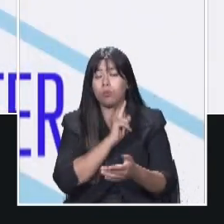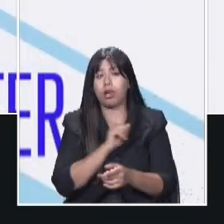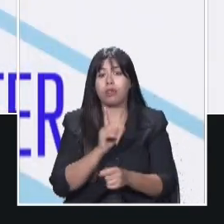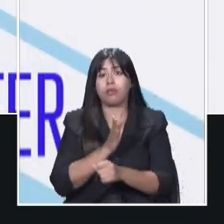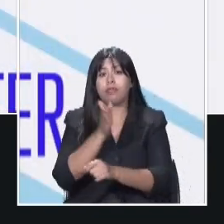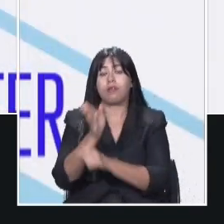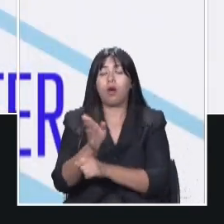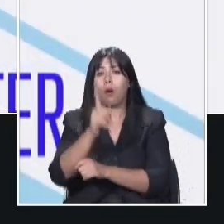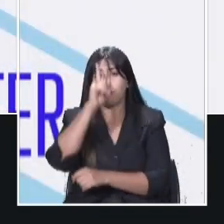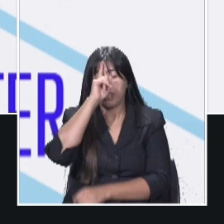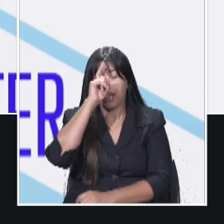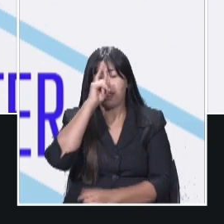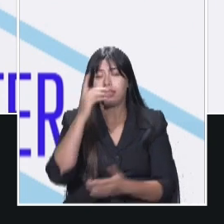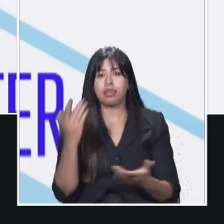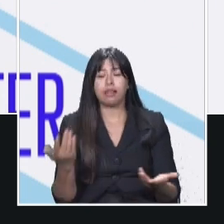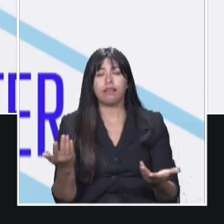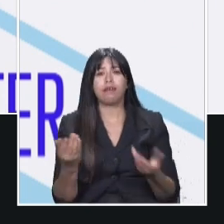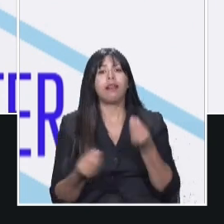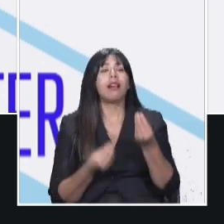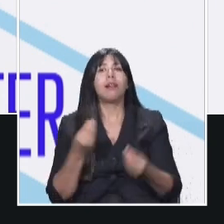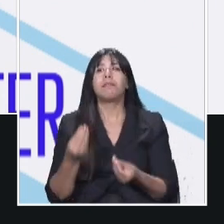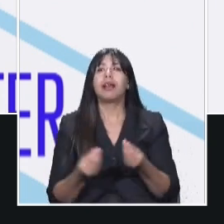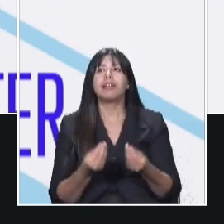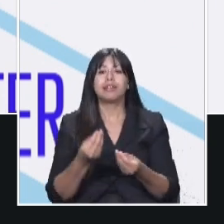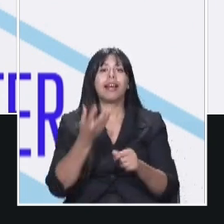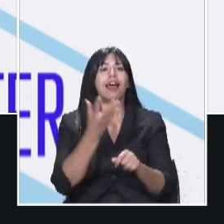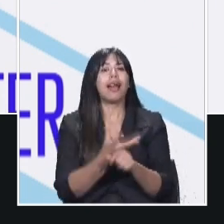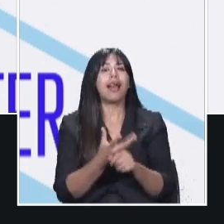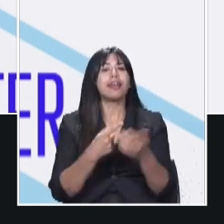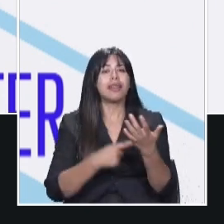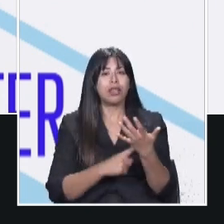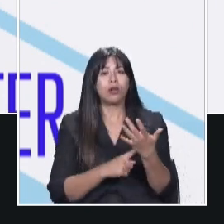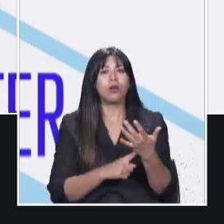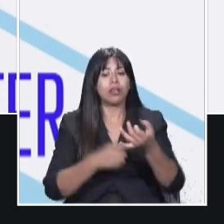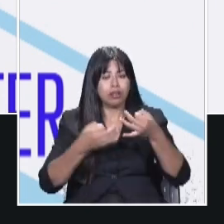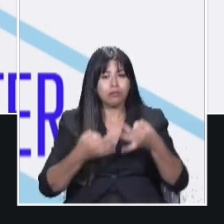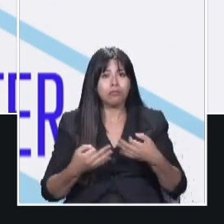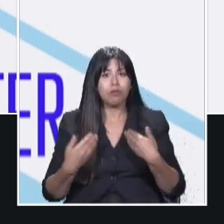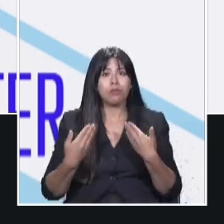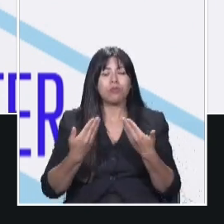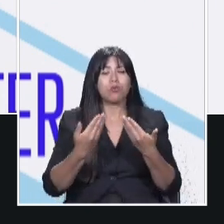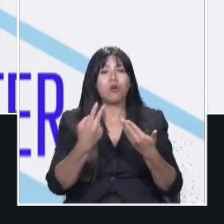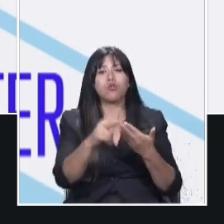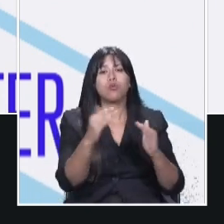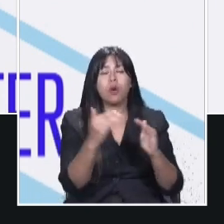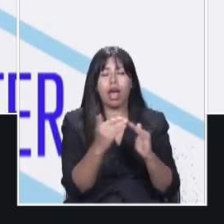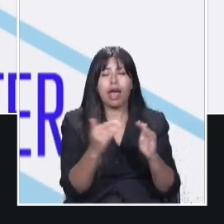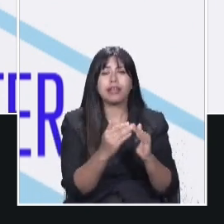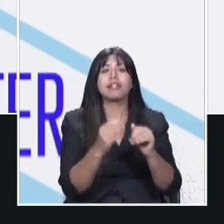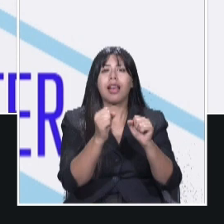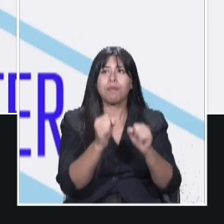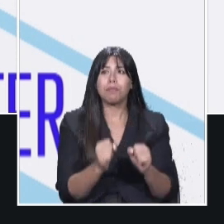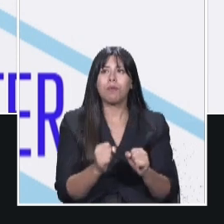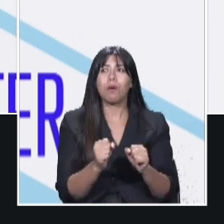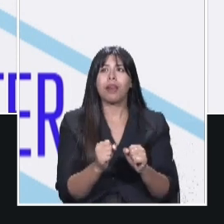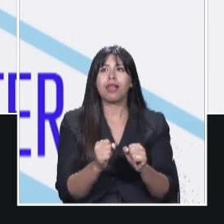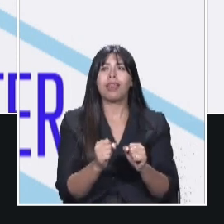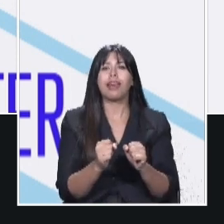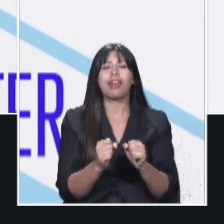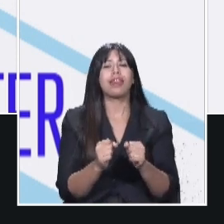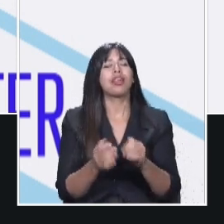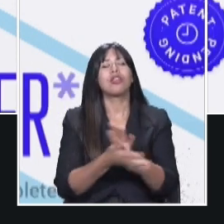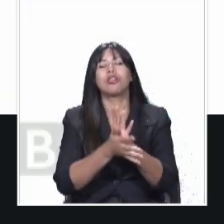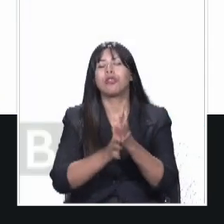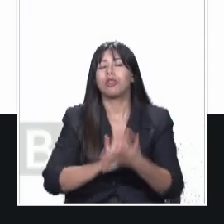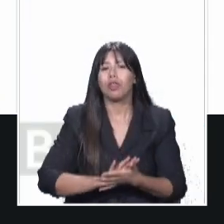What if you had a technology in your house that is able to map all the biomarkers in your body in real time?